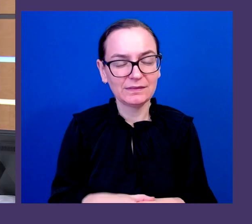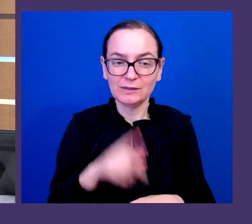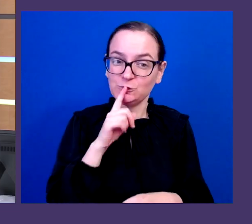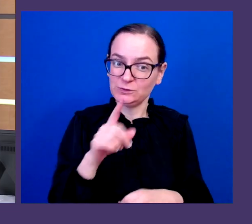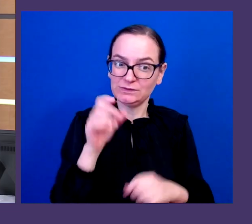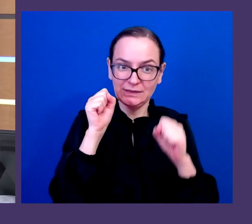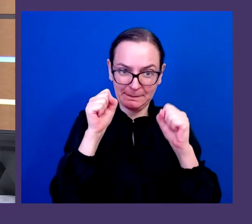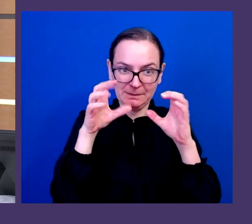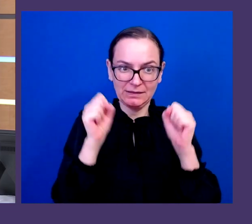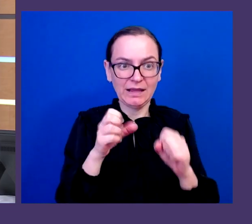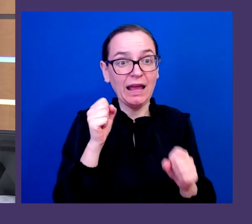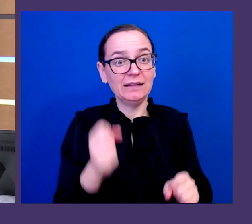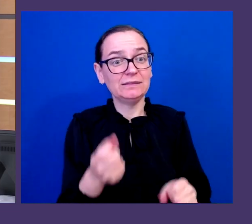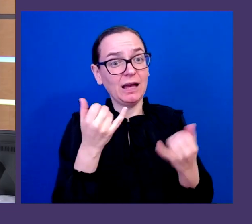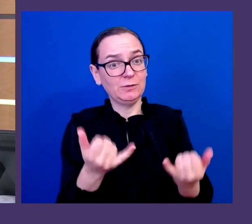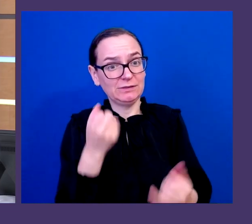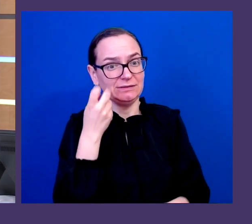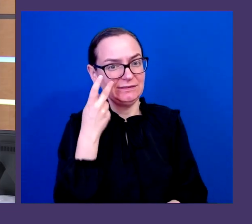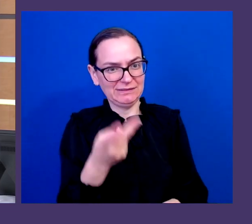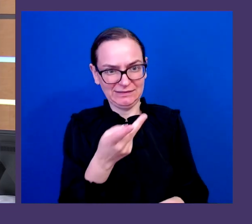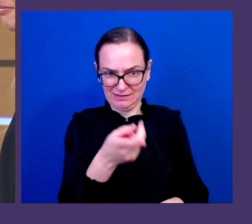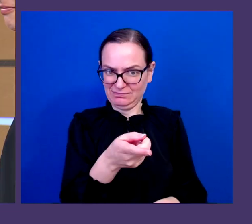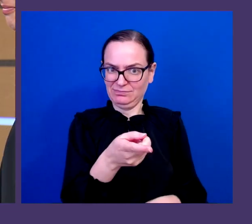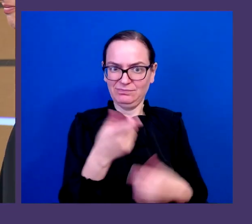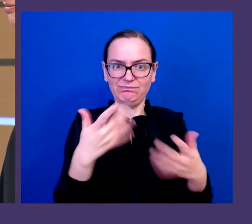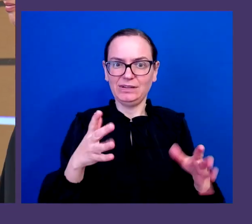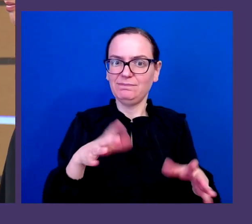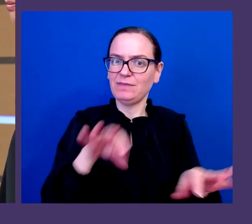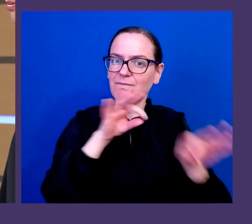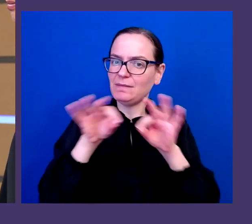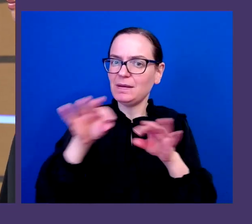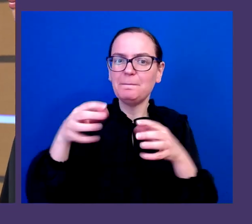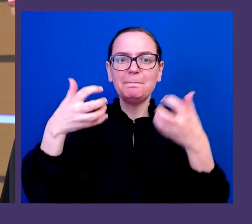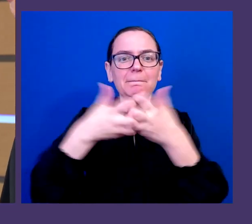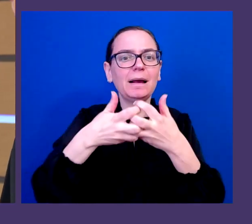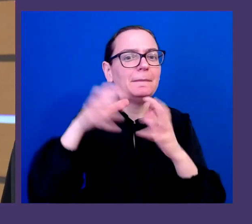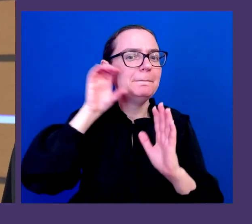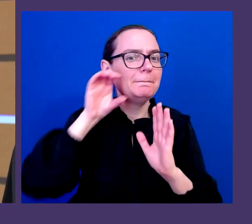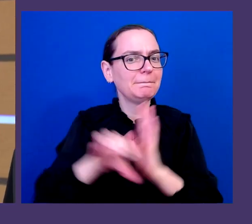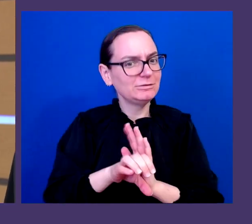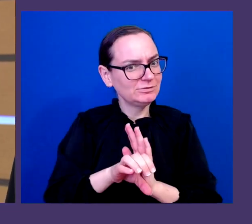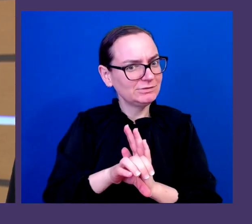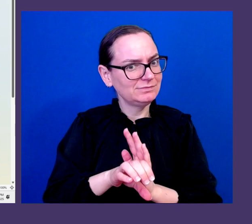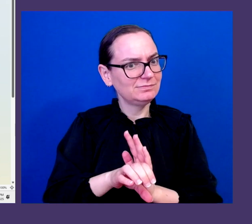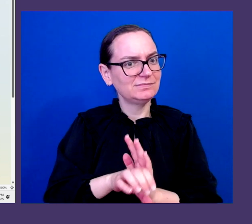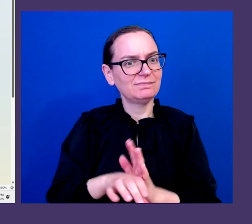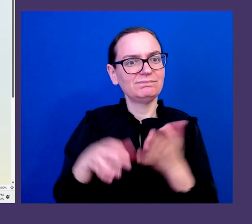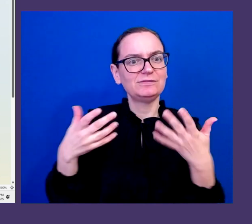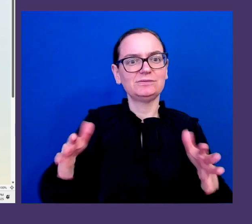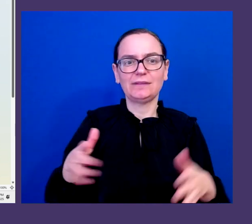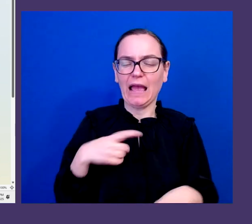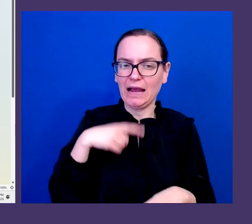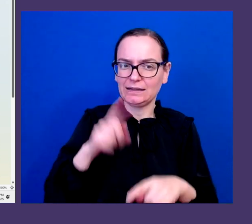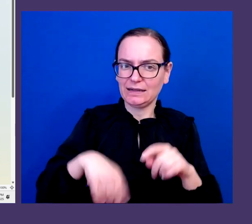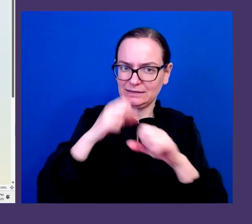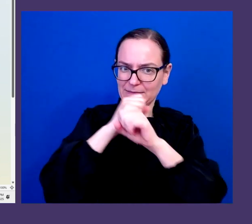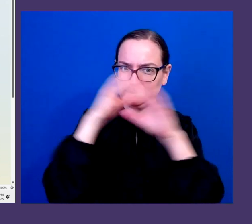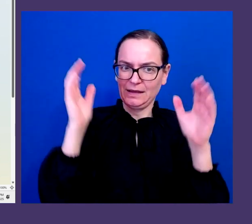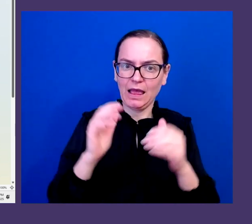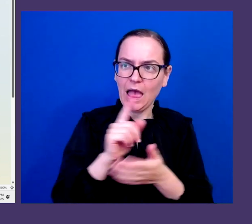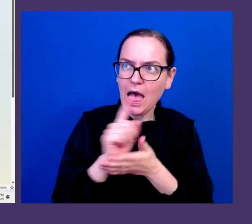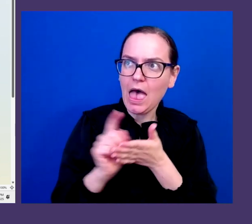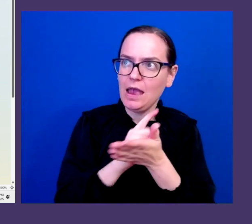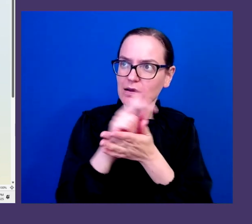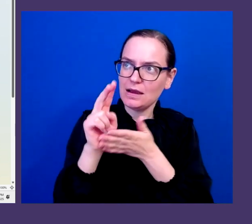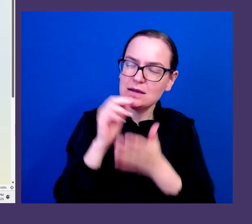A slide deck. Relevant images, and I can't imagine hours, days to do this